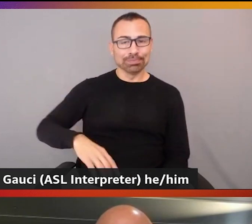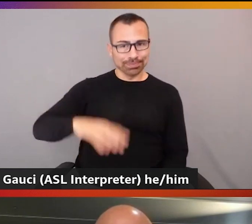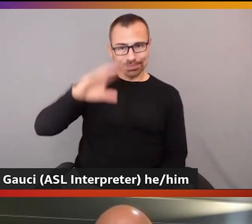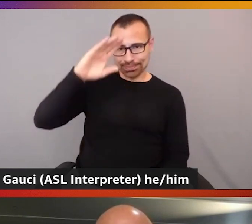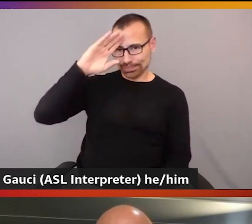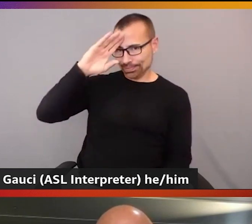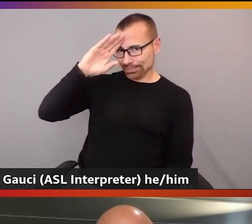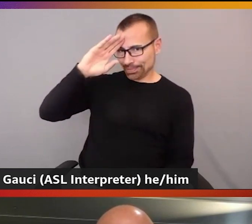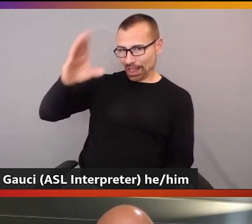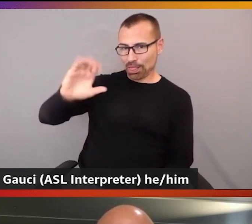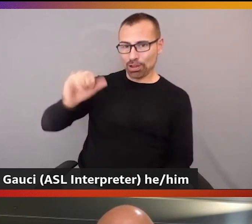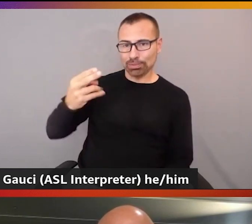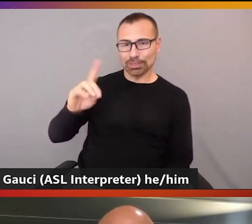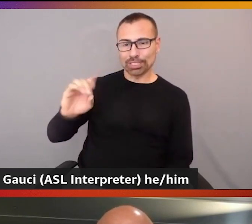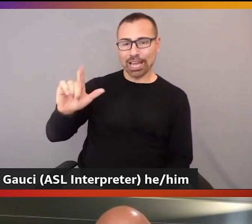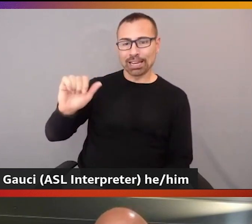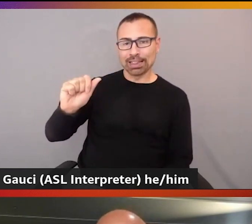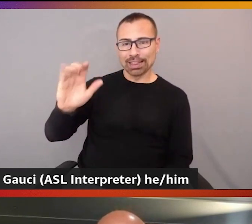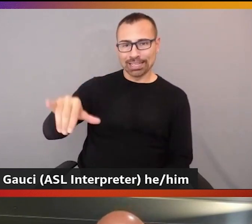at the AWS. And,